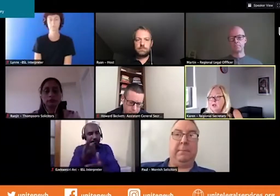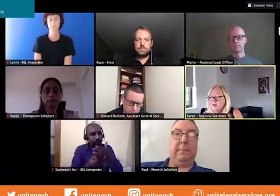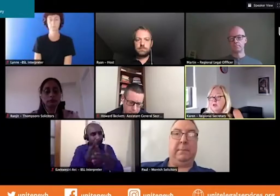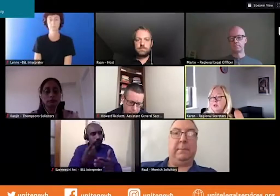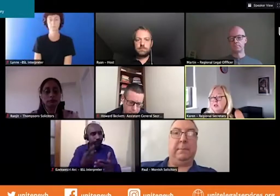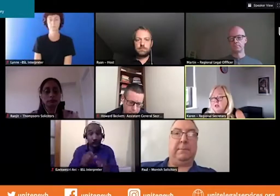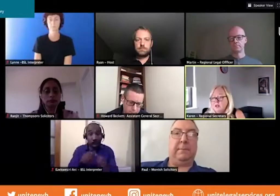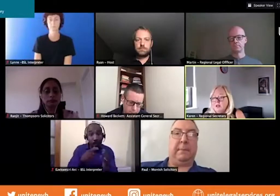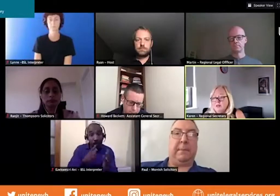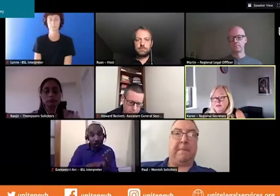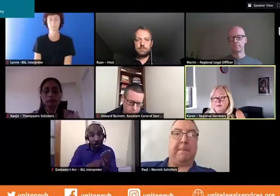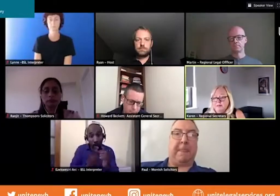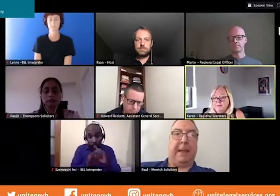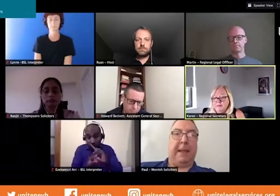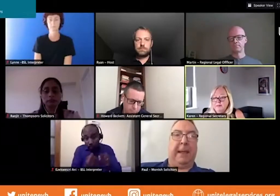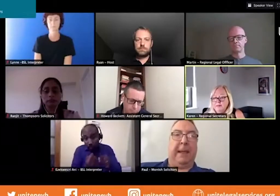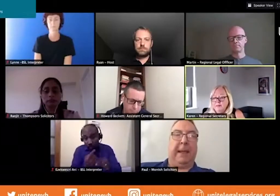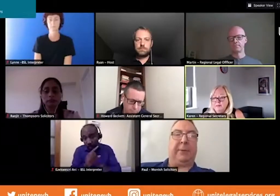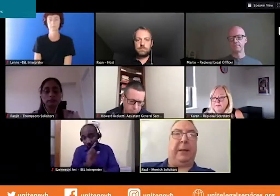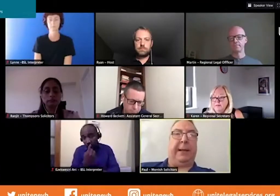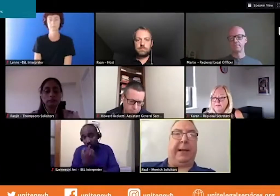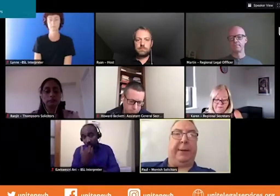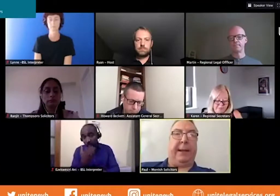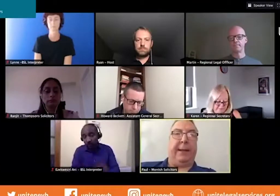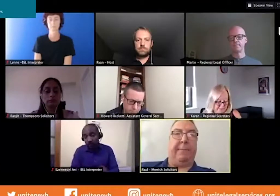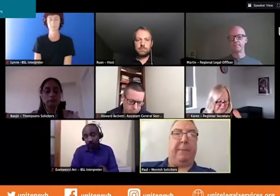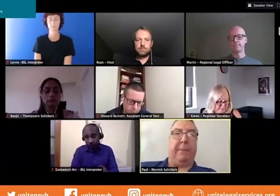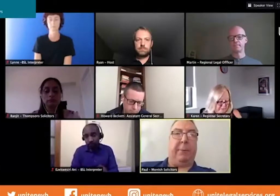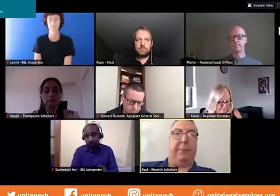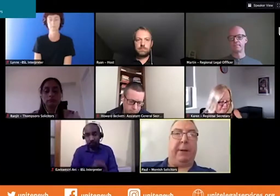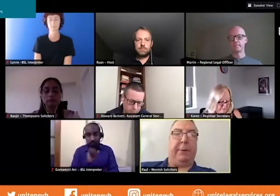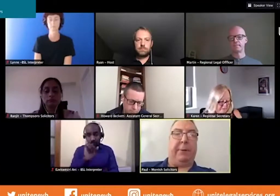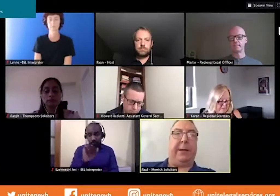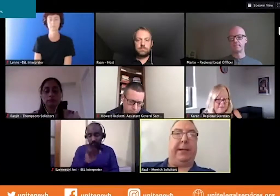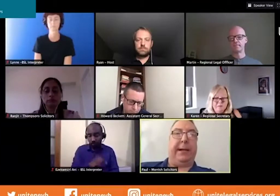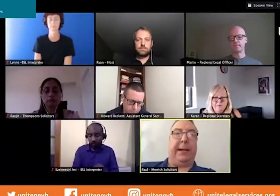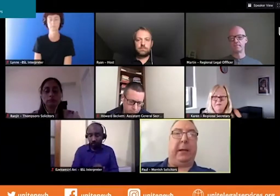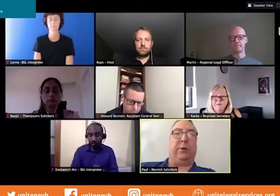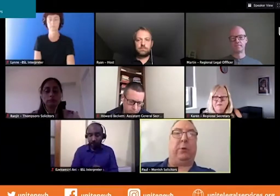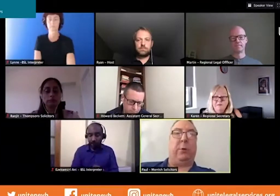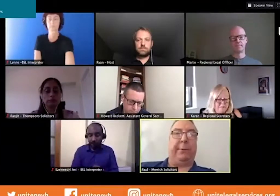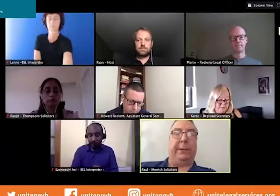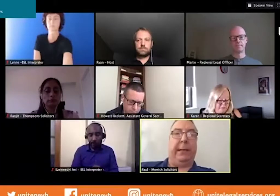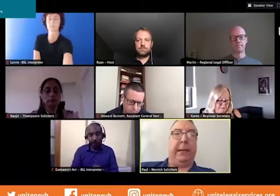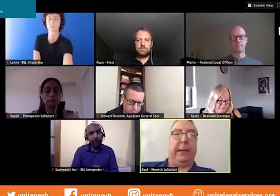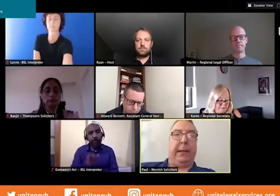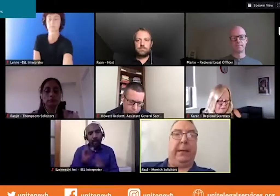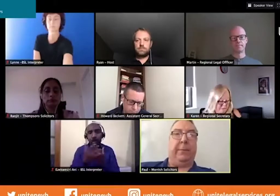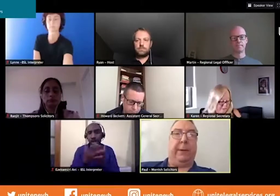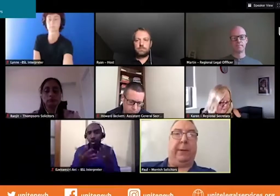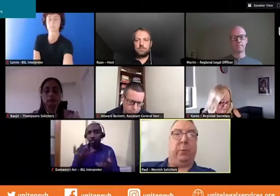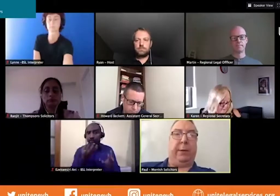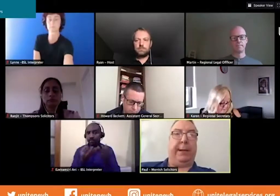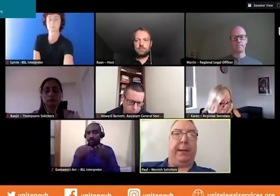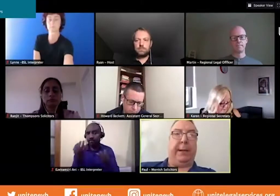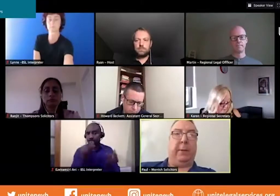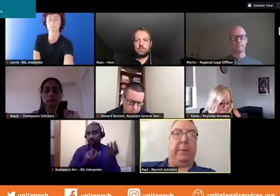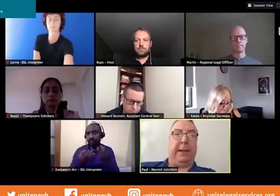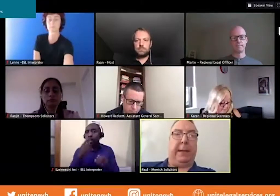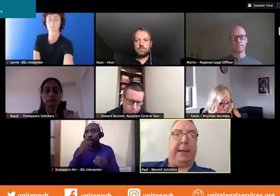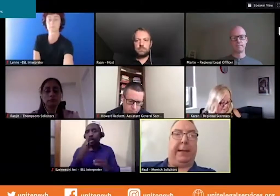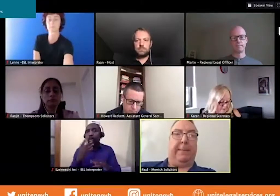to you first? Absolutely, Karen. We're certainly seeing lots of queries from people working at